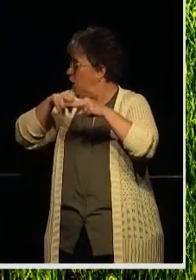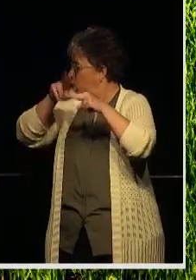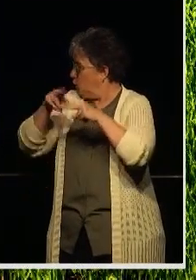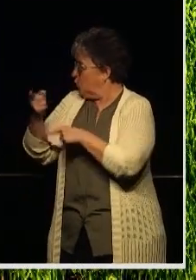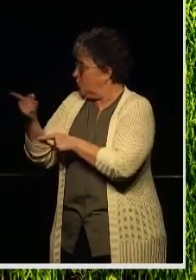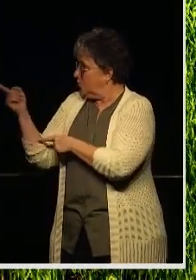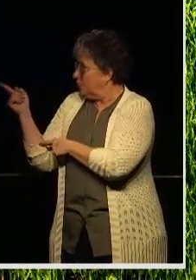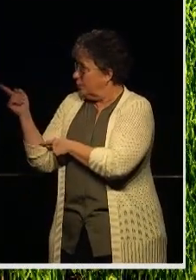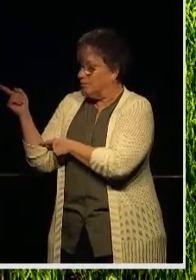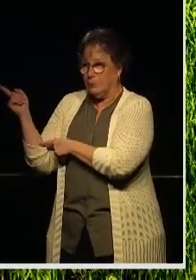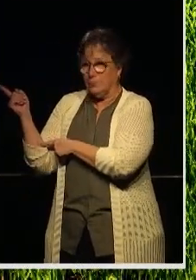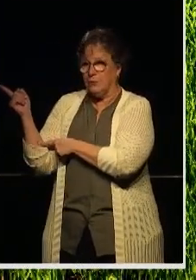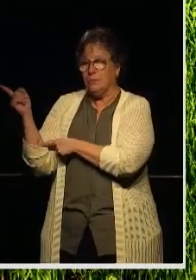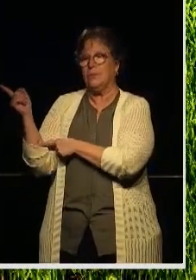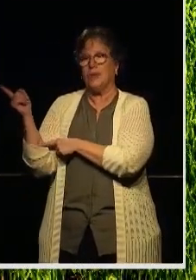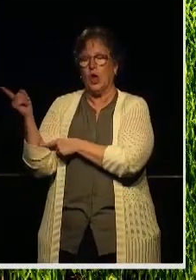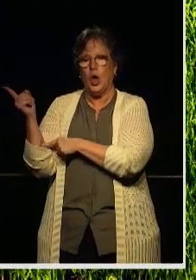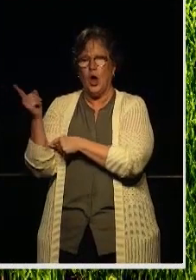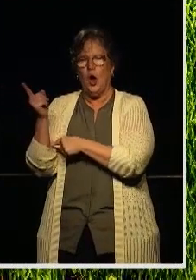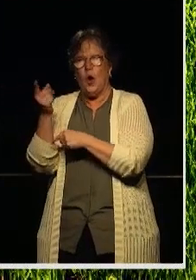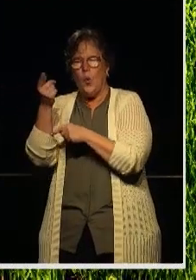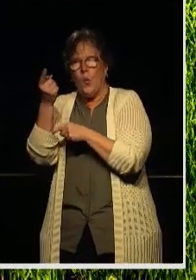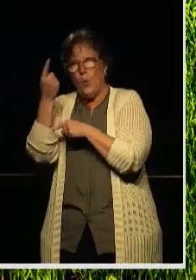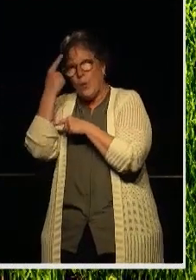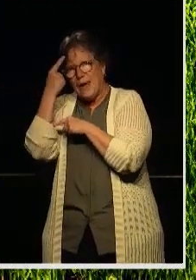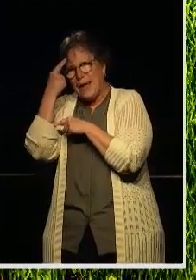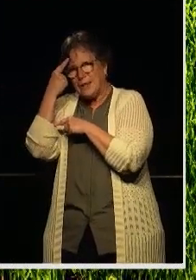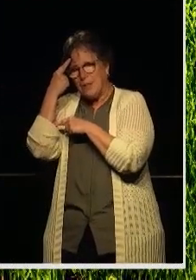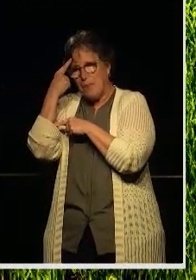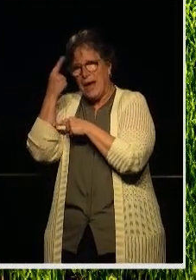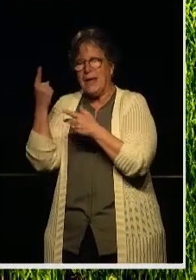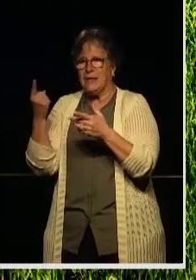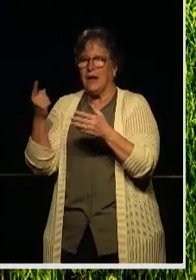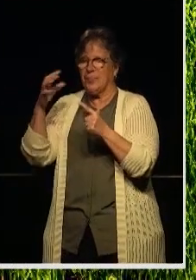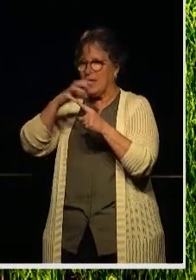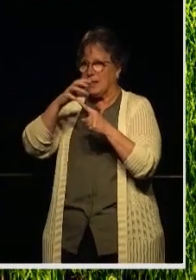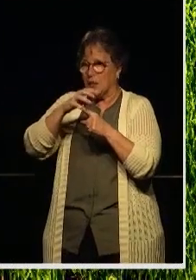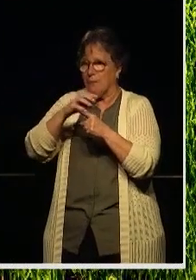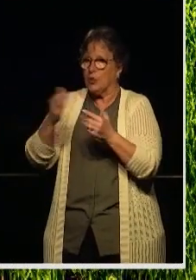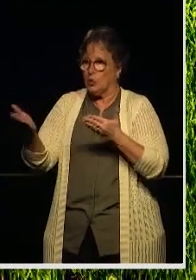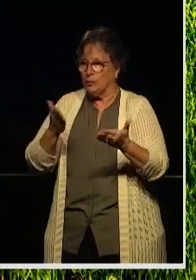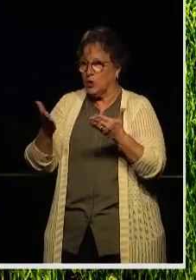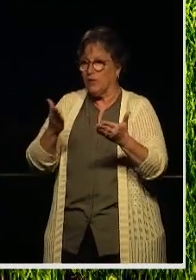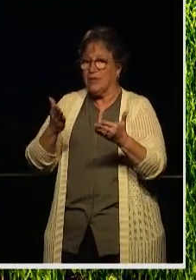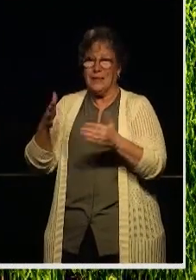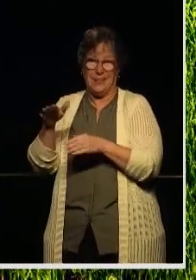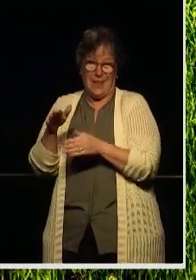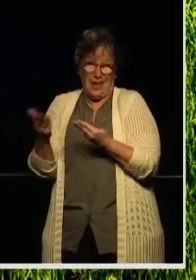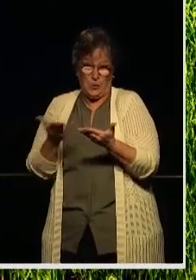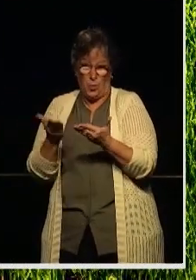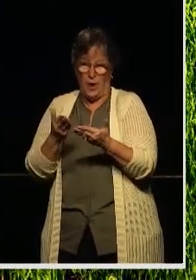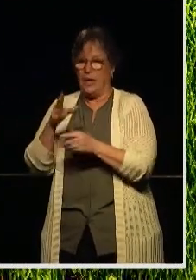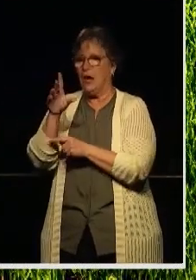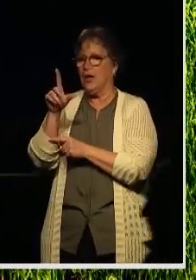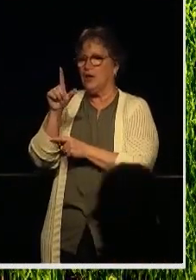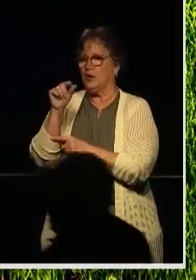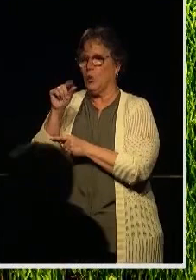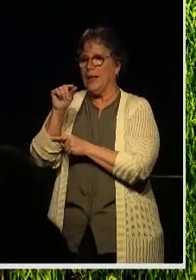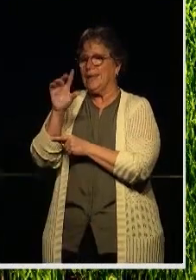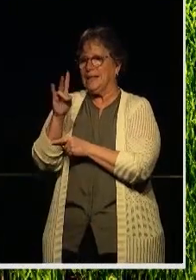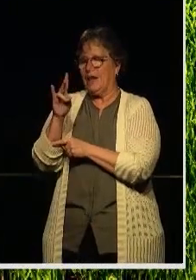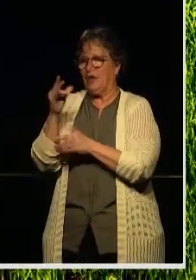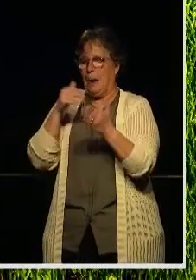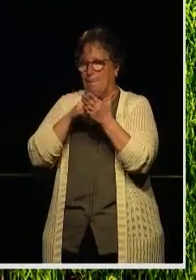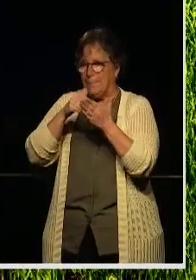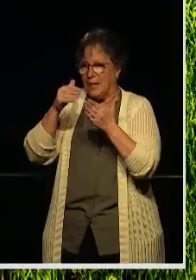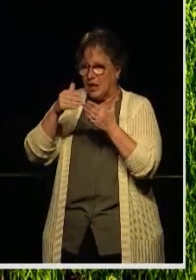Overall, we estimate that the global market for mushroom cultivation technology and services is $27 billion. This includes all existing mushroom